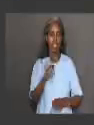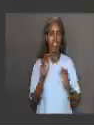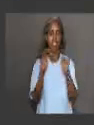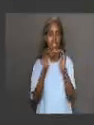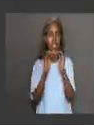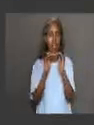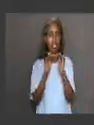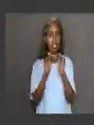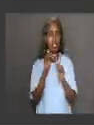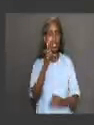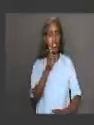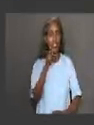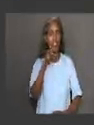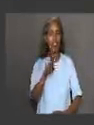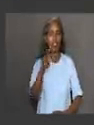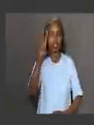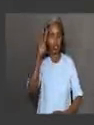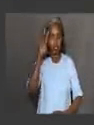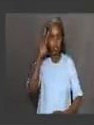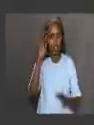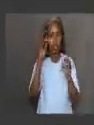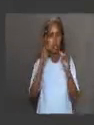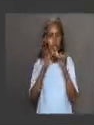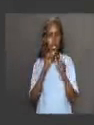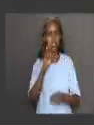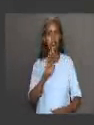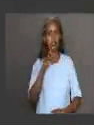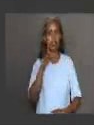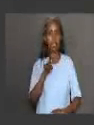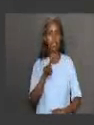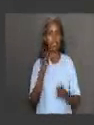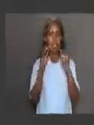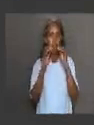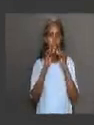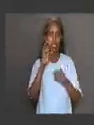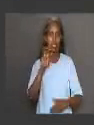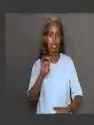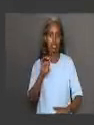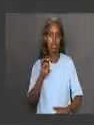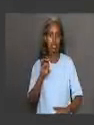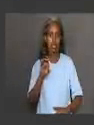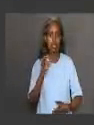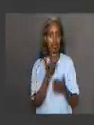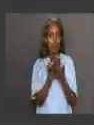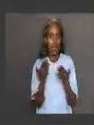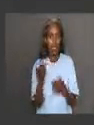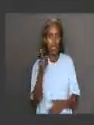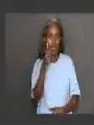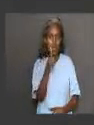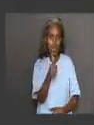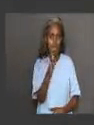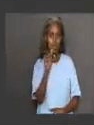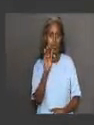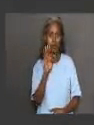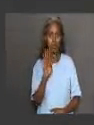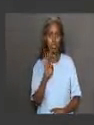equals ax squared plus bx plus c, where a,